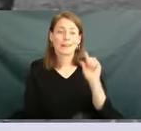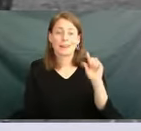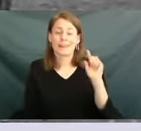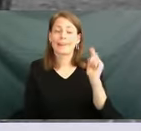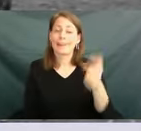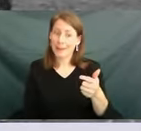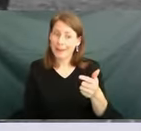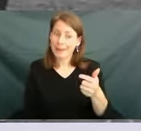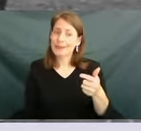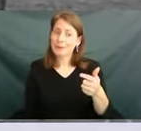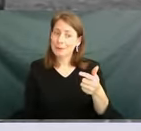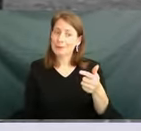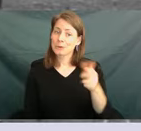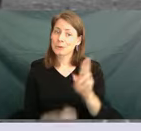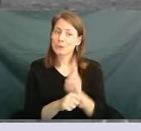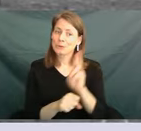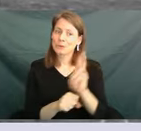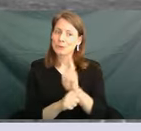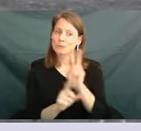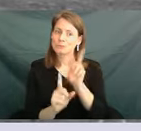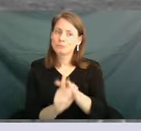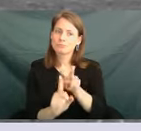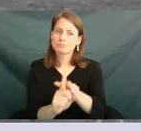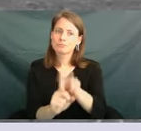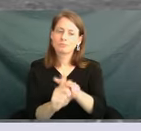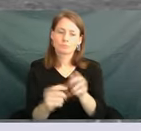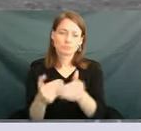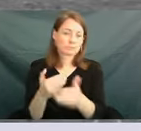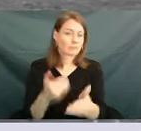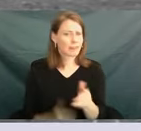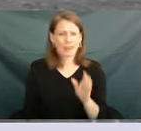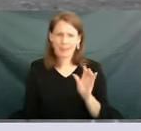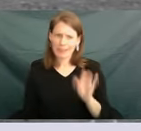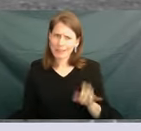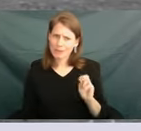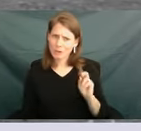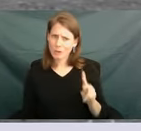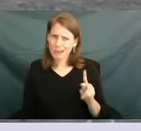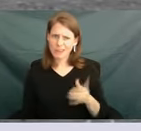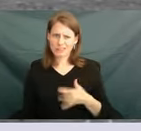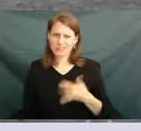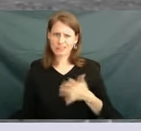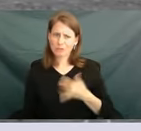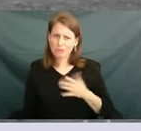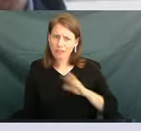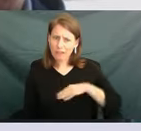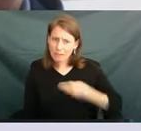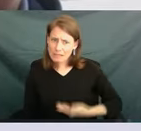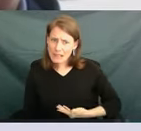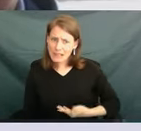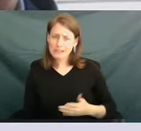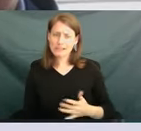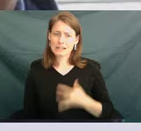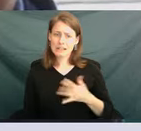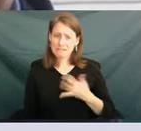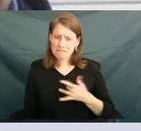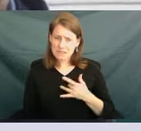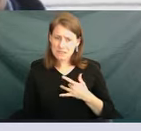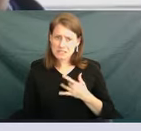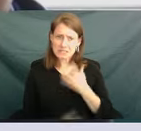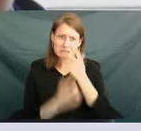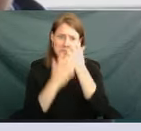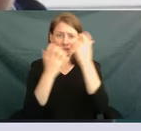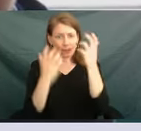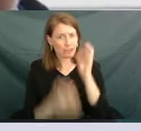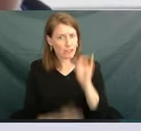okay to have these feelings, it's okay to be cross or upset, but it's just about how we deal with them. There was a bad playtime, everyone